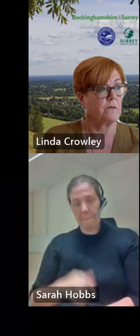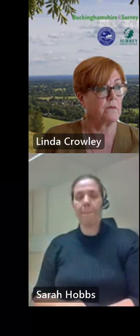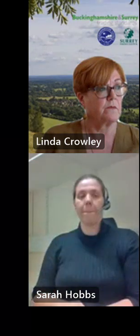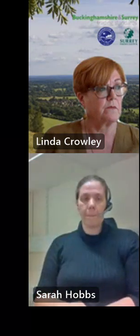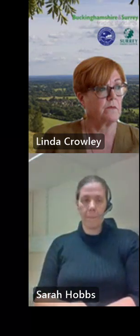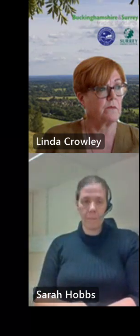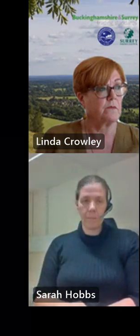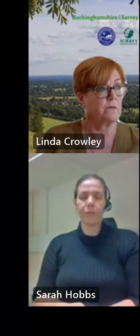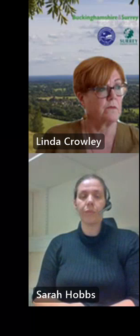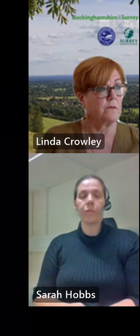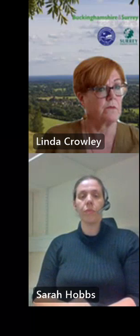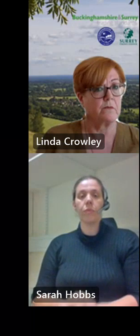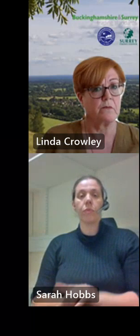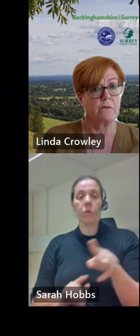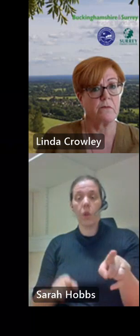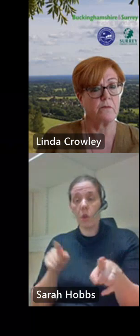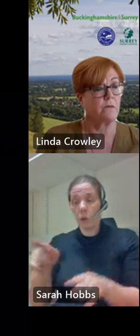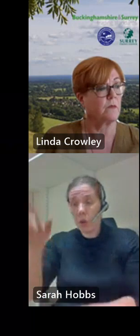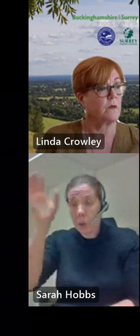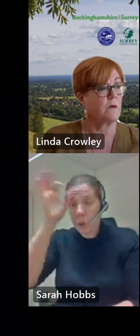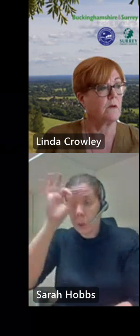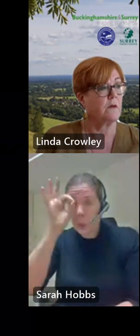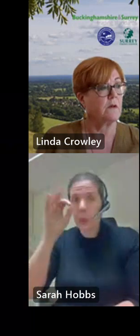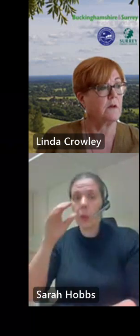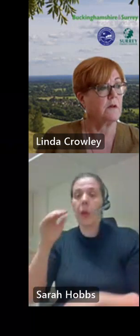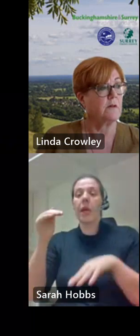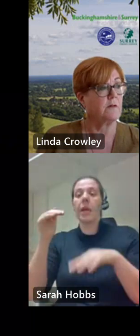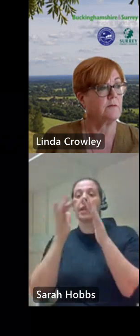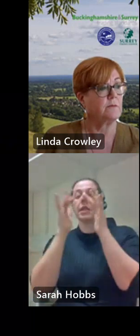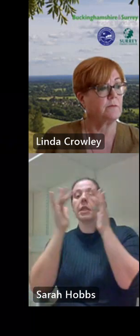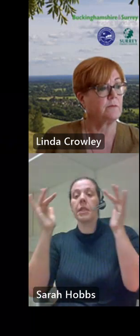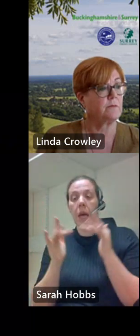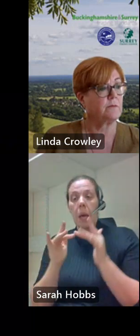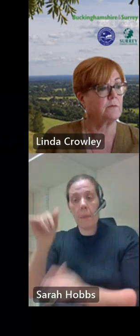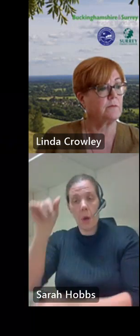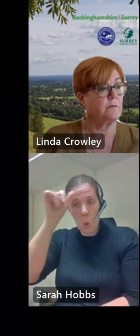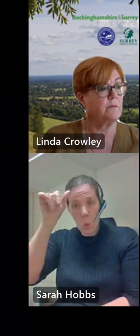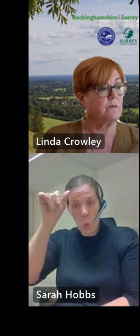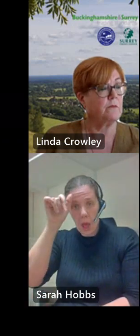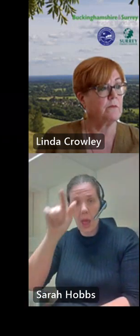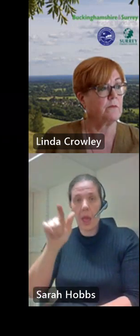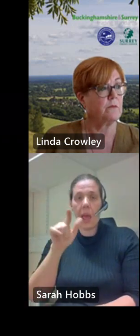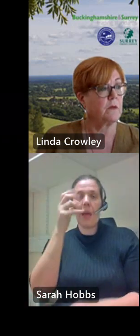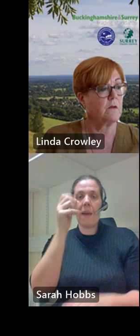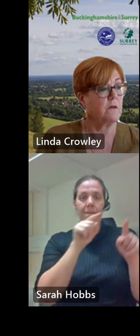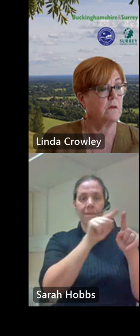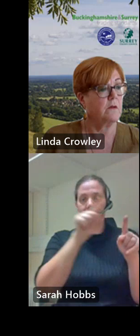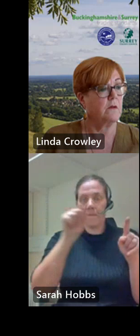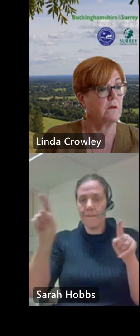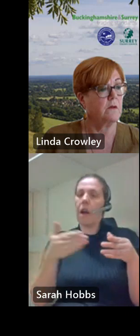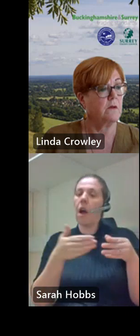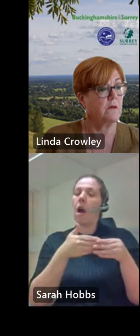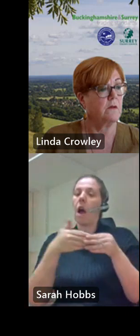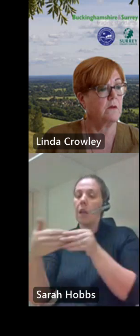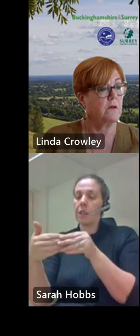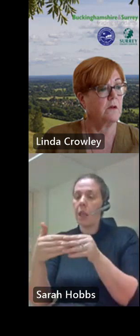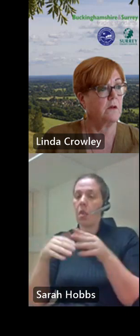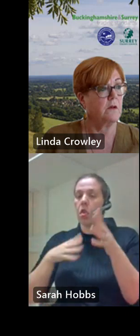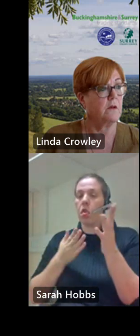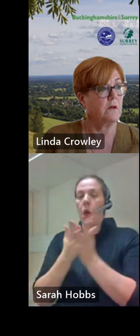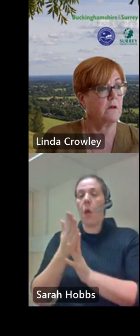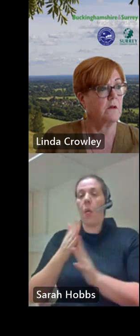For those you don't know, cyberware forms part of the National Cyber Security Centre's guidance across the whole